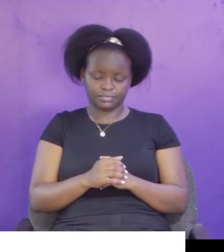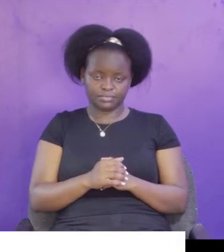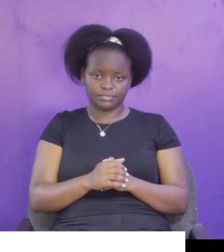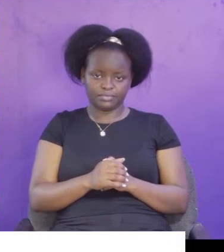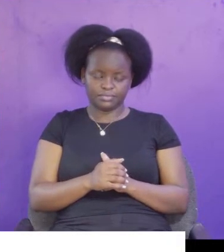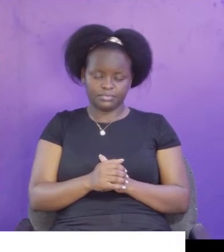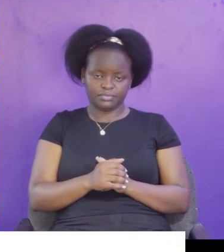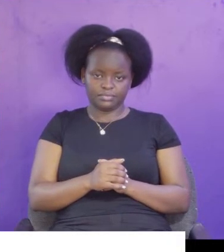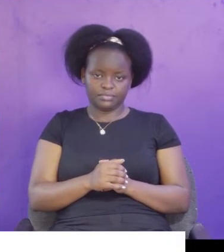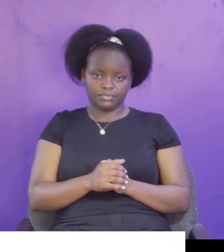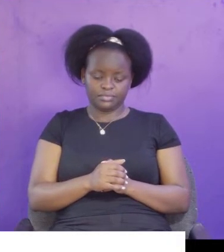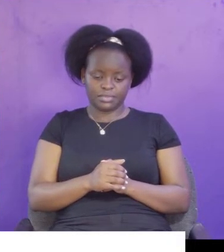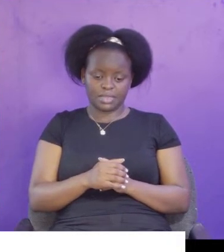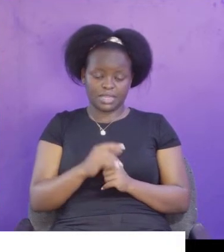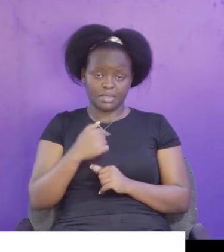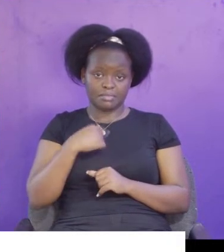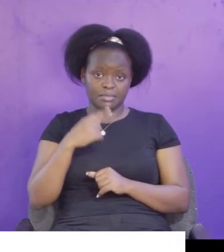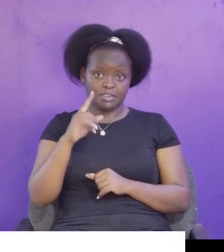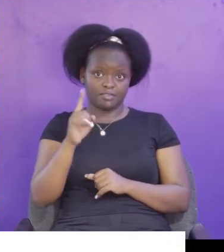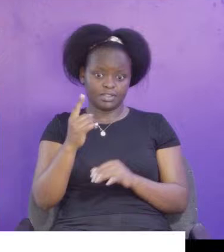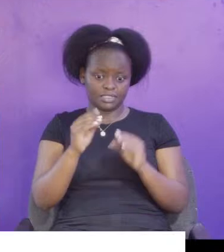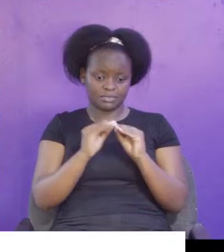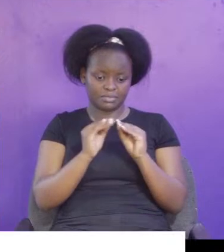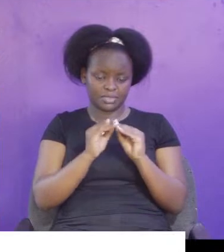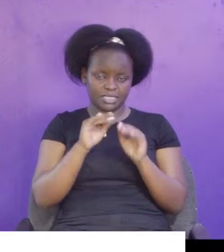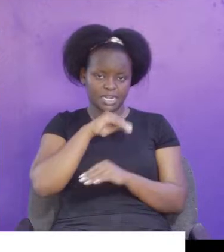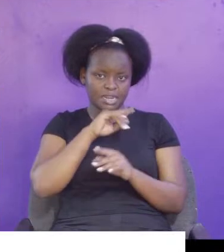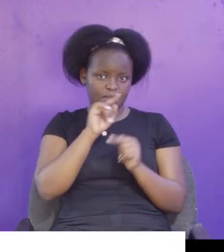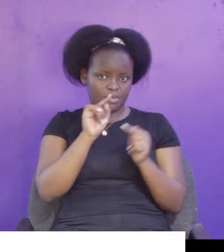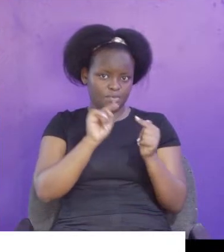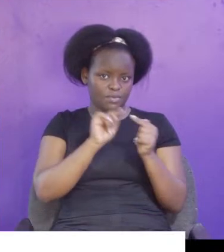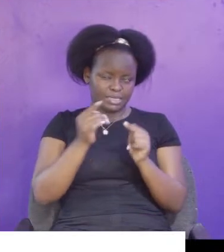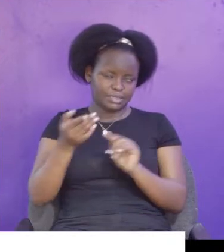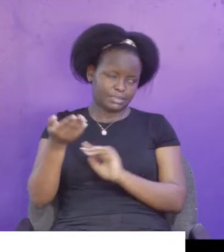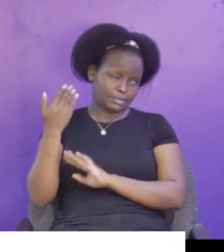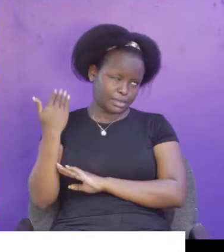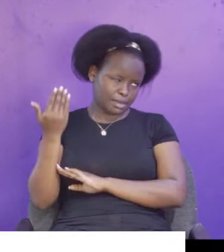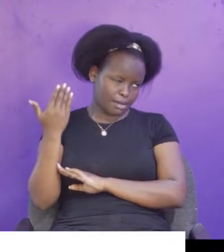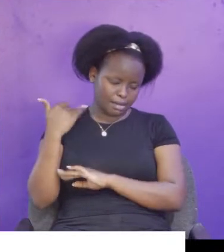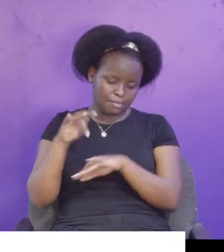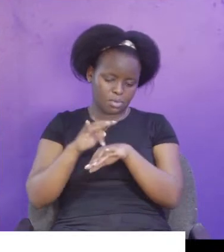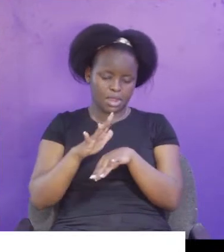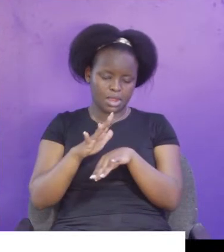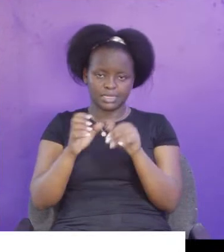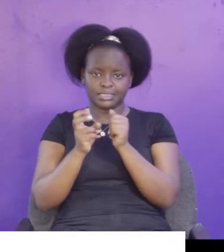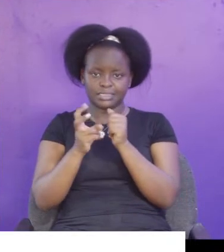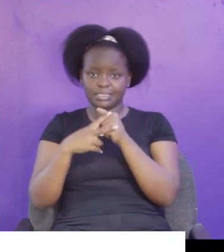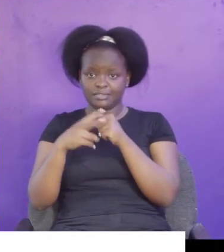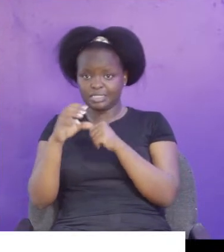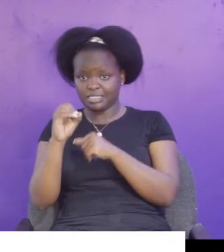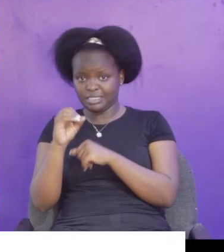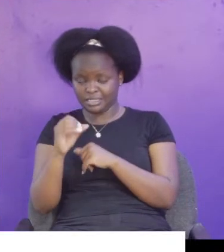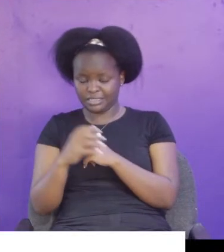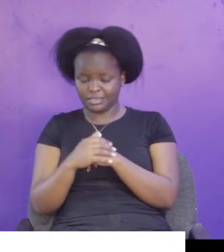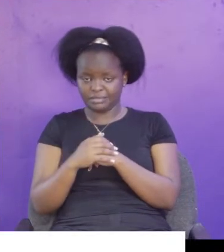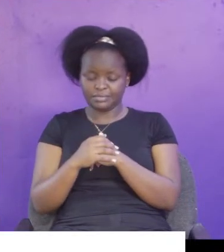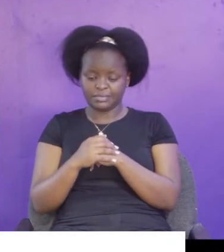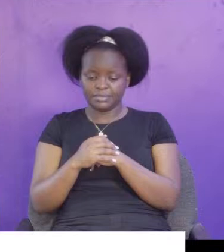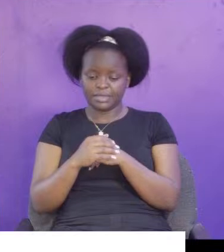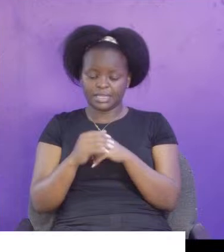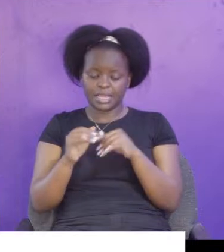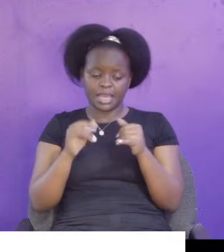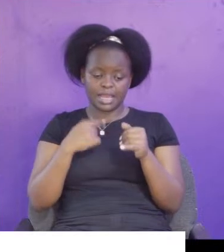I first met Raila way back in the early 70s, and we got married